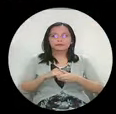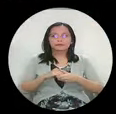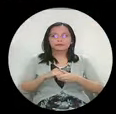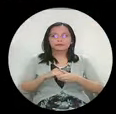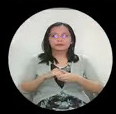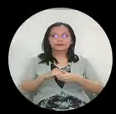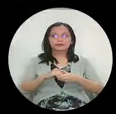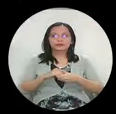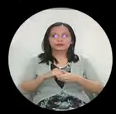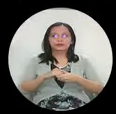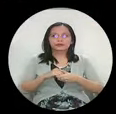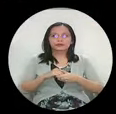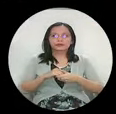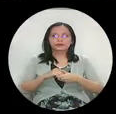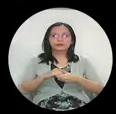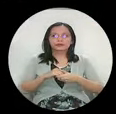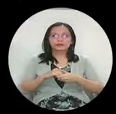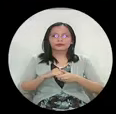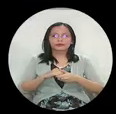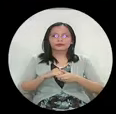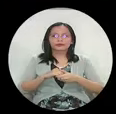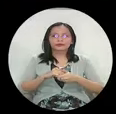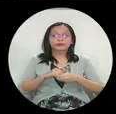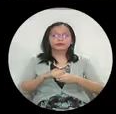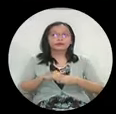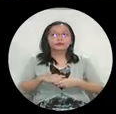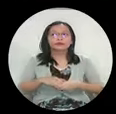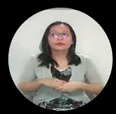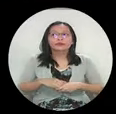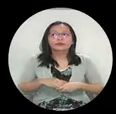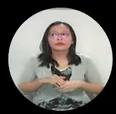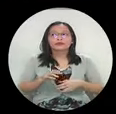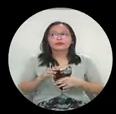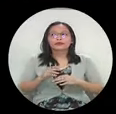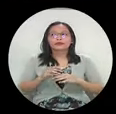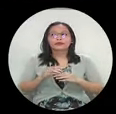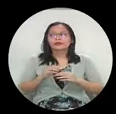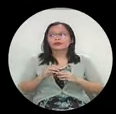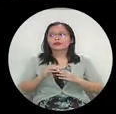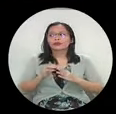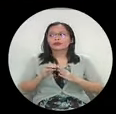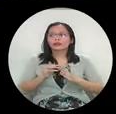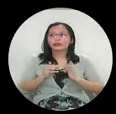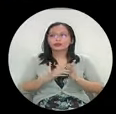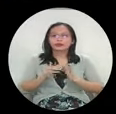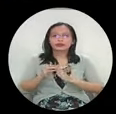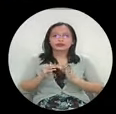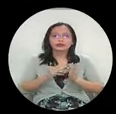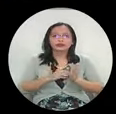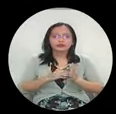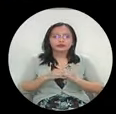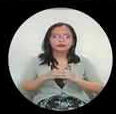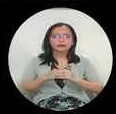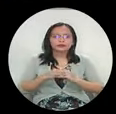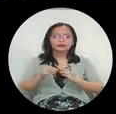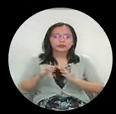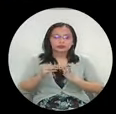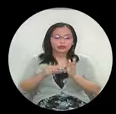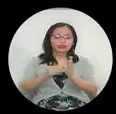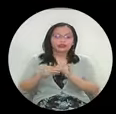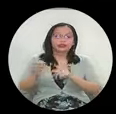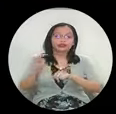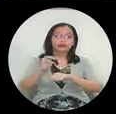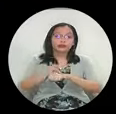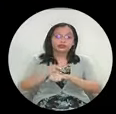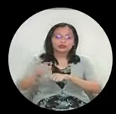20. Acts 20, verse 20. The Bible says, and how I kept back nothing that was profitable unto you.